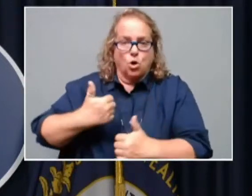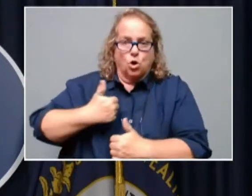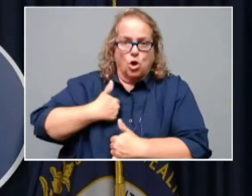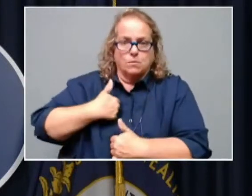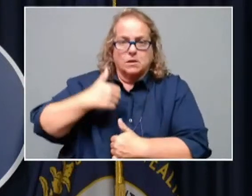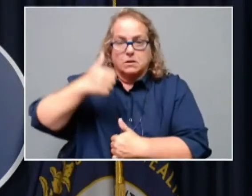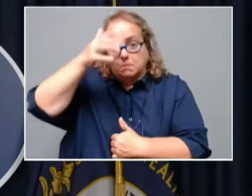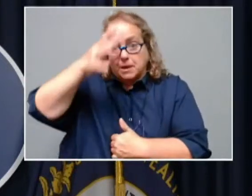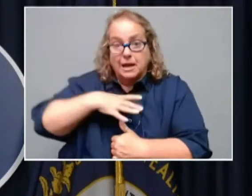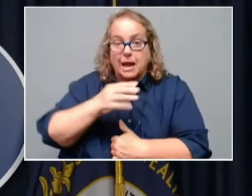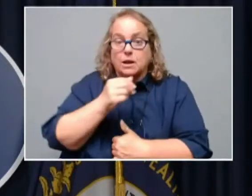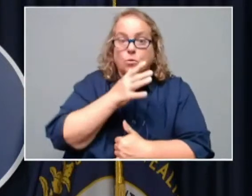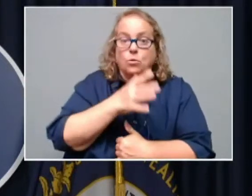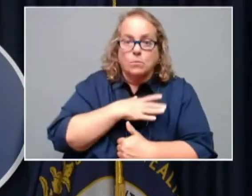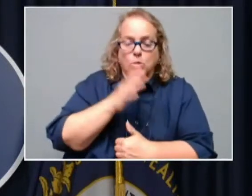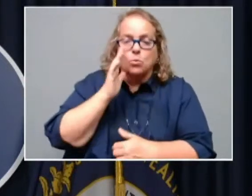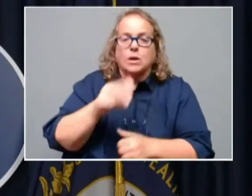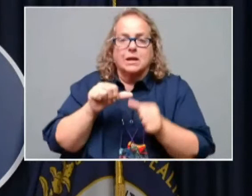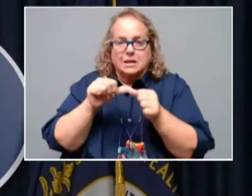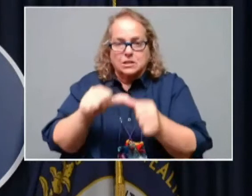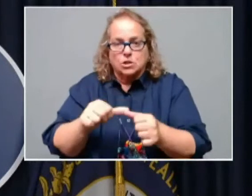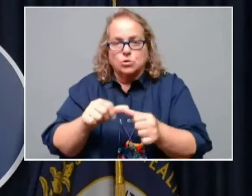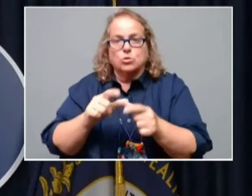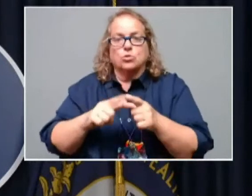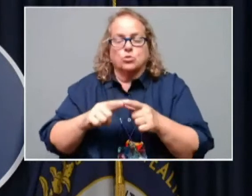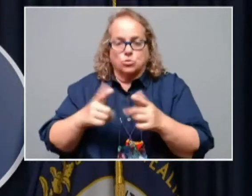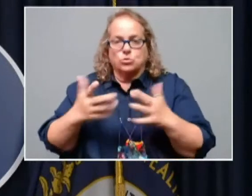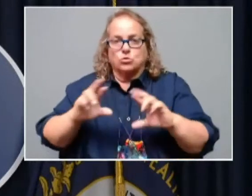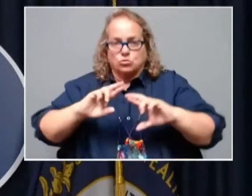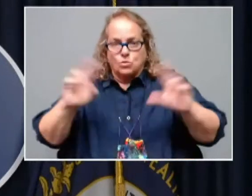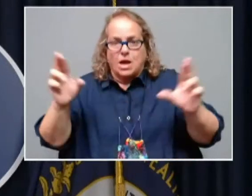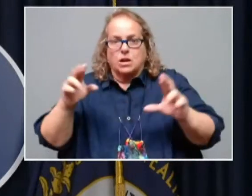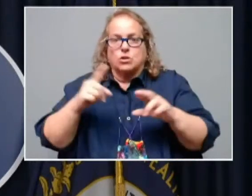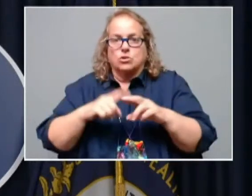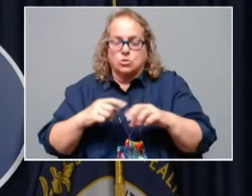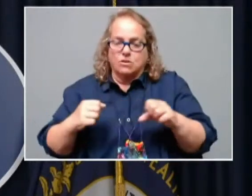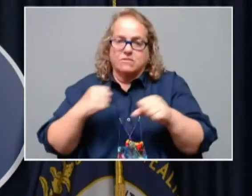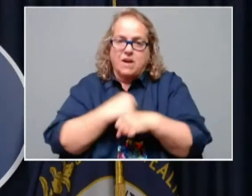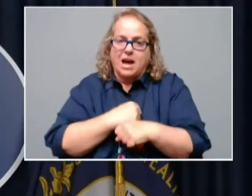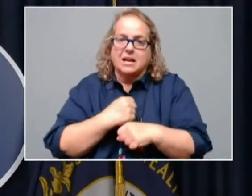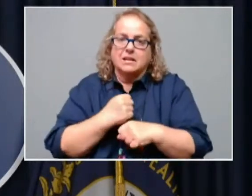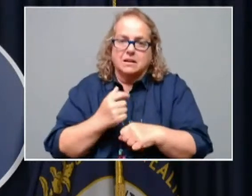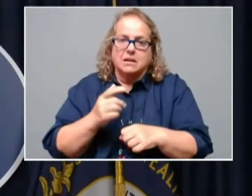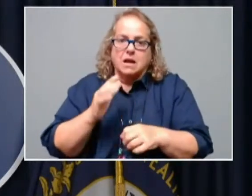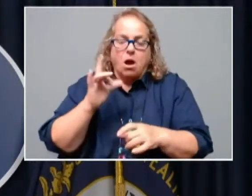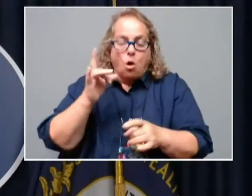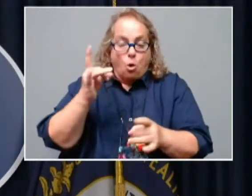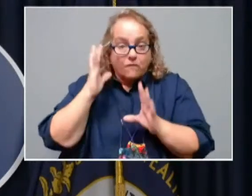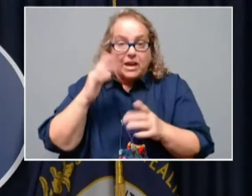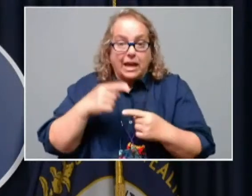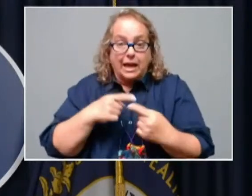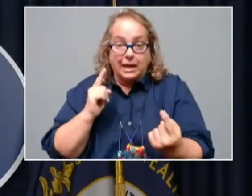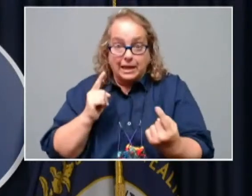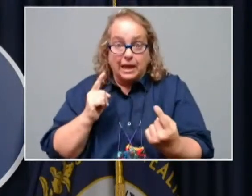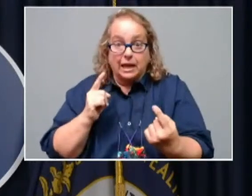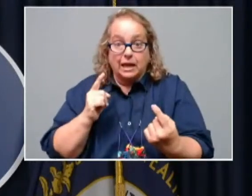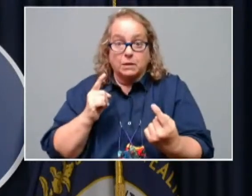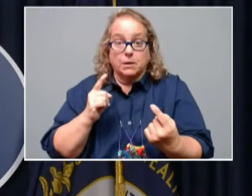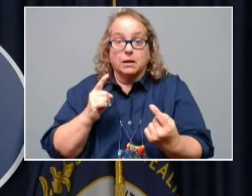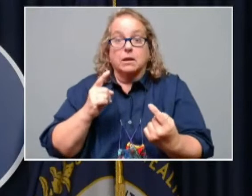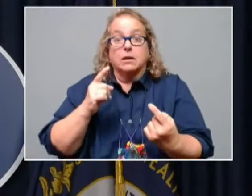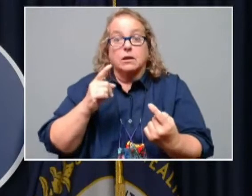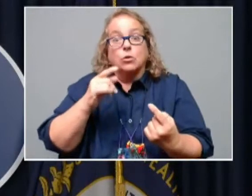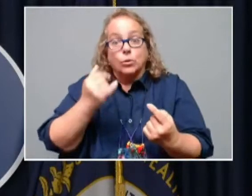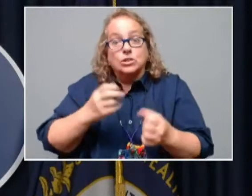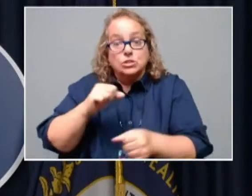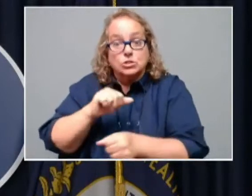will continue to suit up to help us fight the deadliest enemy, certainly in my lifetime. Current plans